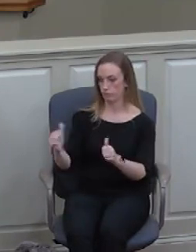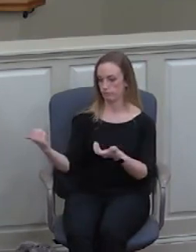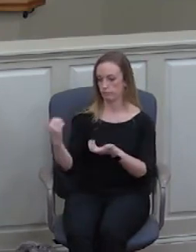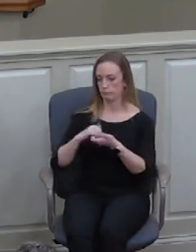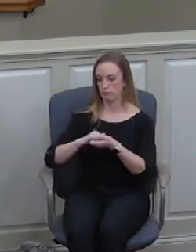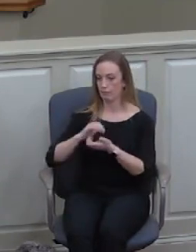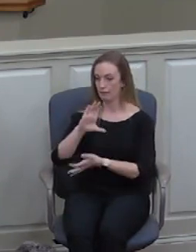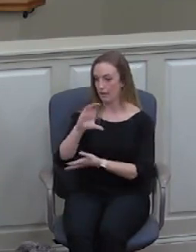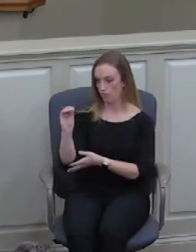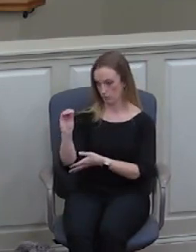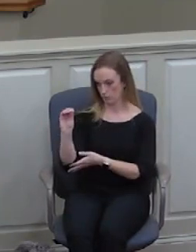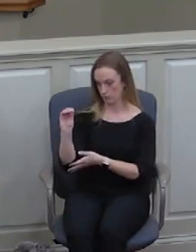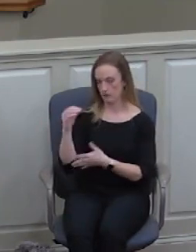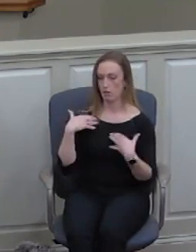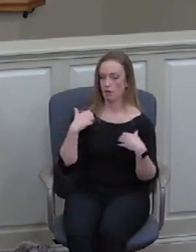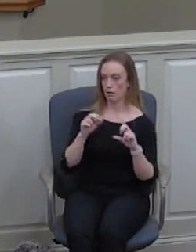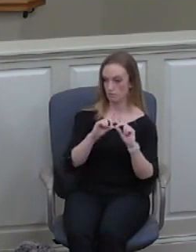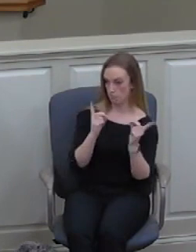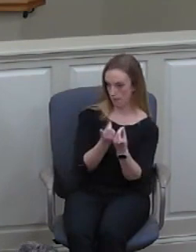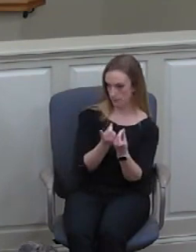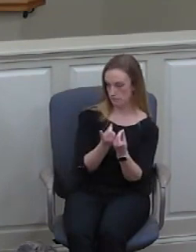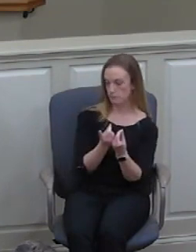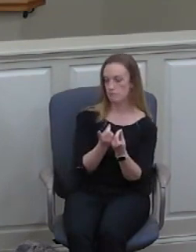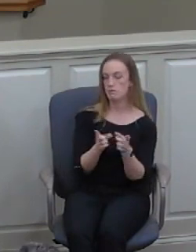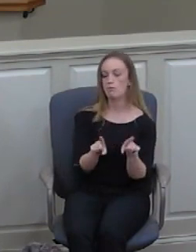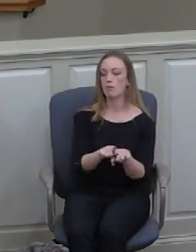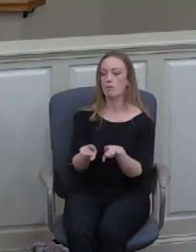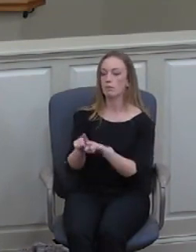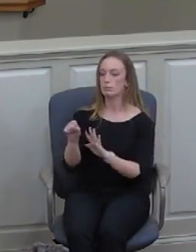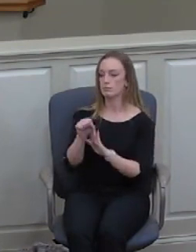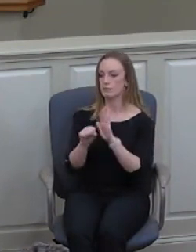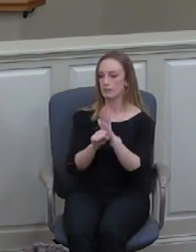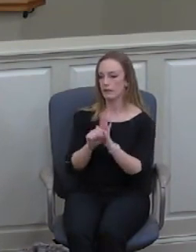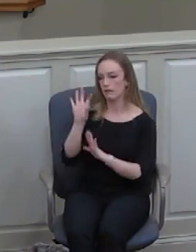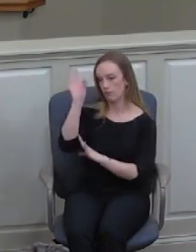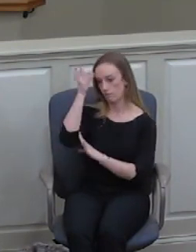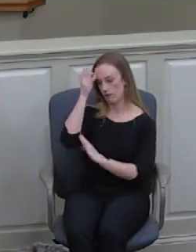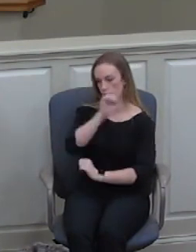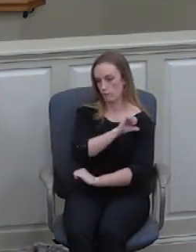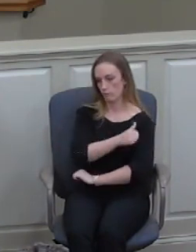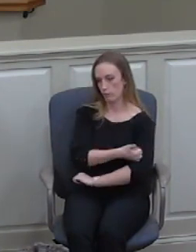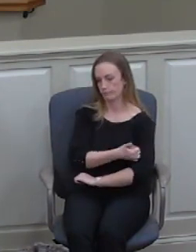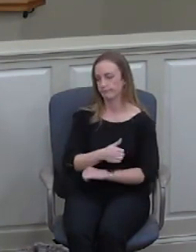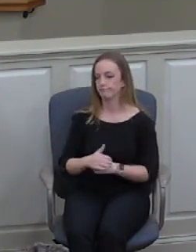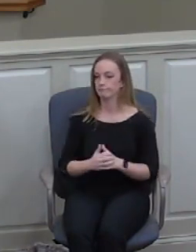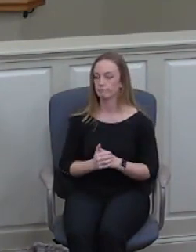county, the health department, and also state and federal authorities.